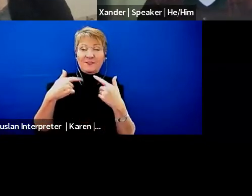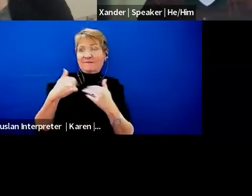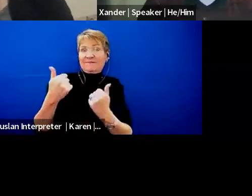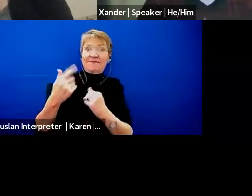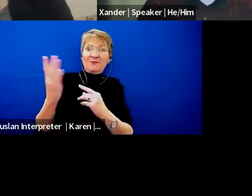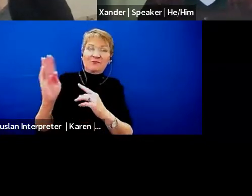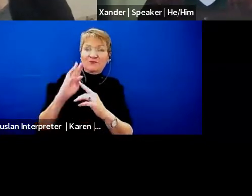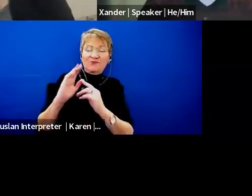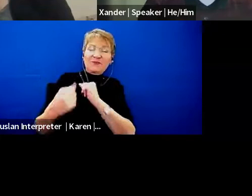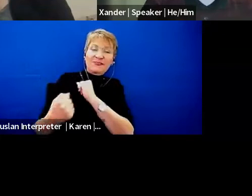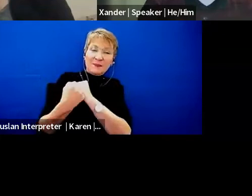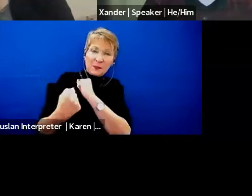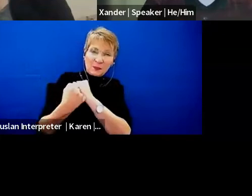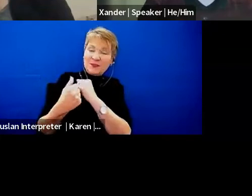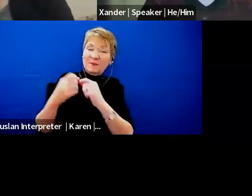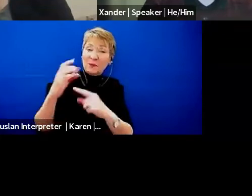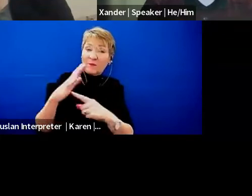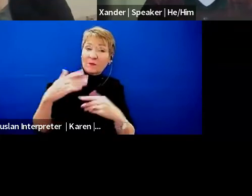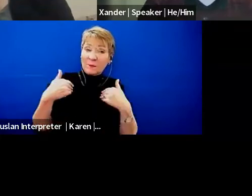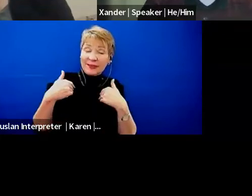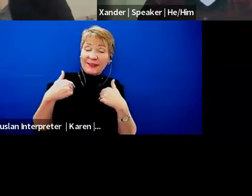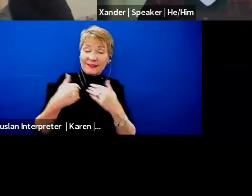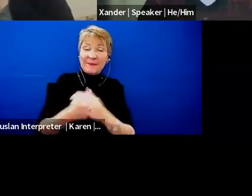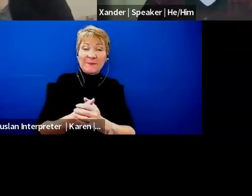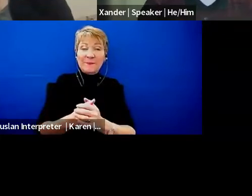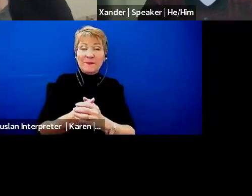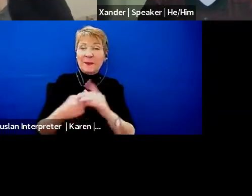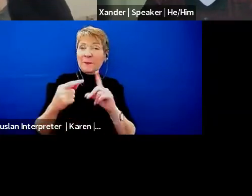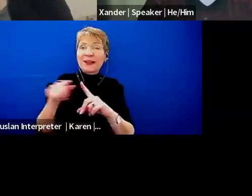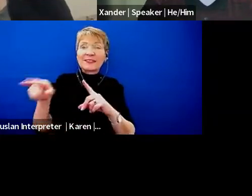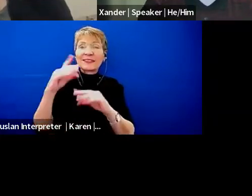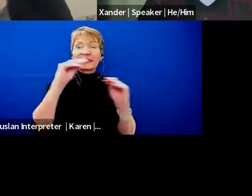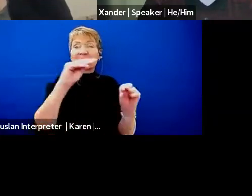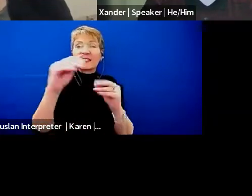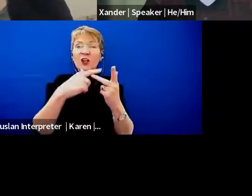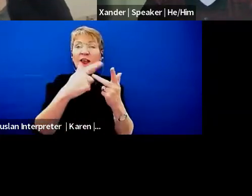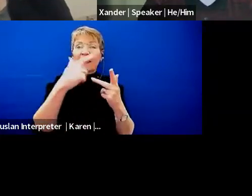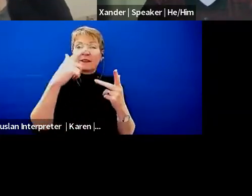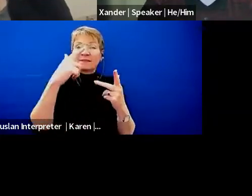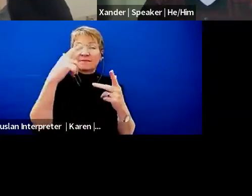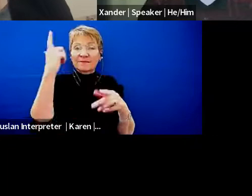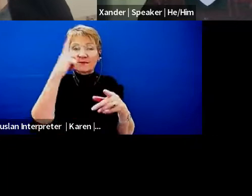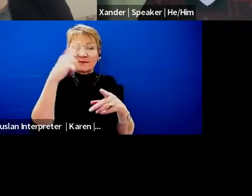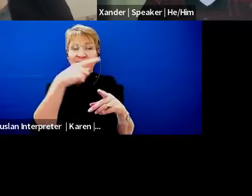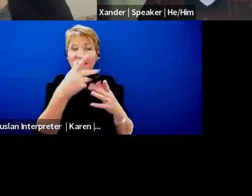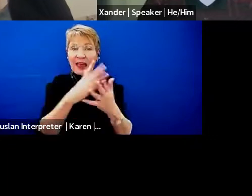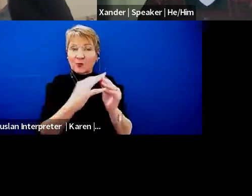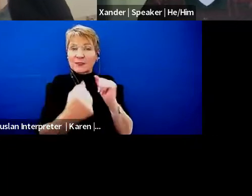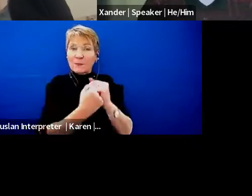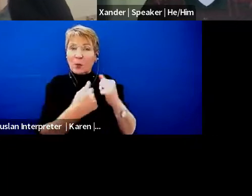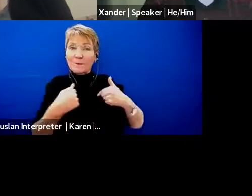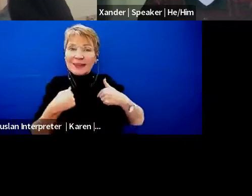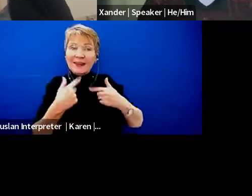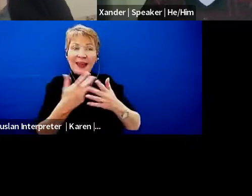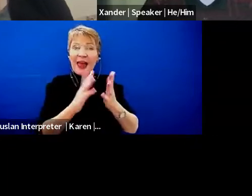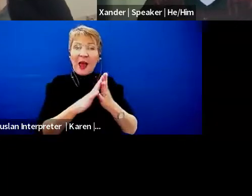really important for me, but also able to teach the other educators how to support me and also how not to